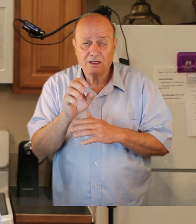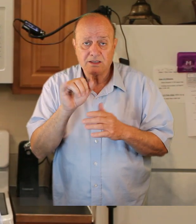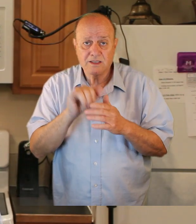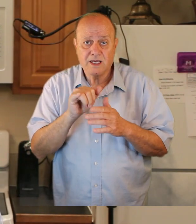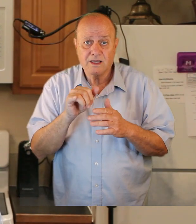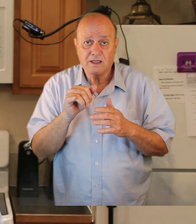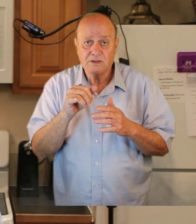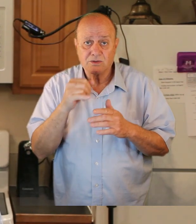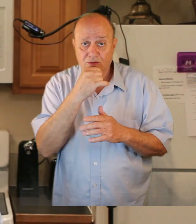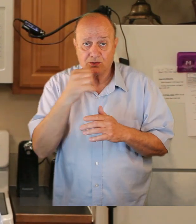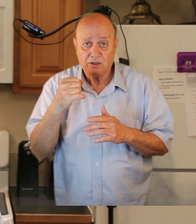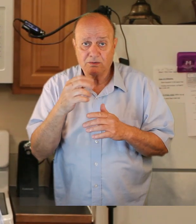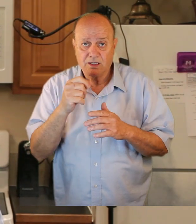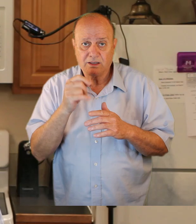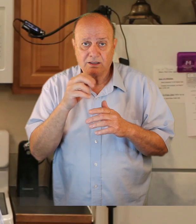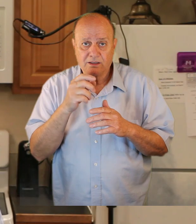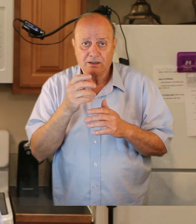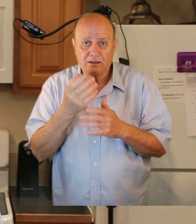comes up with a nice little crystalline